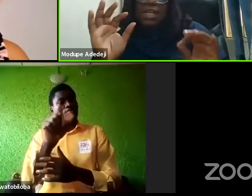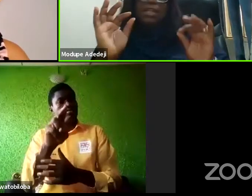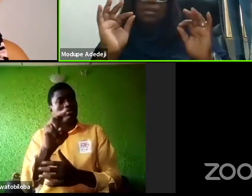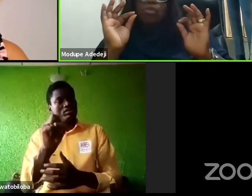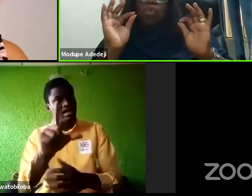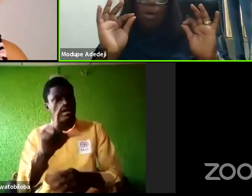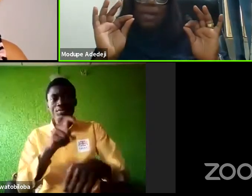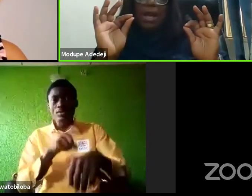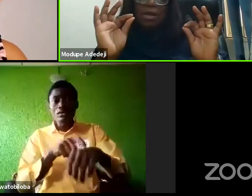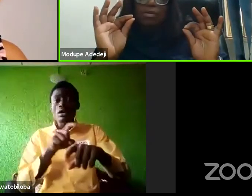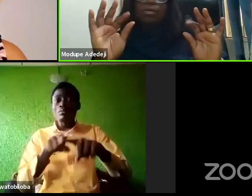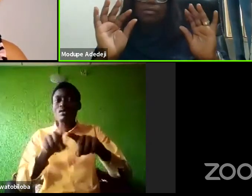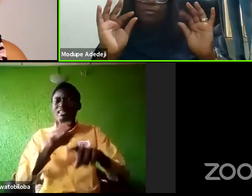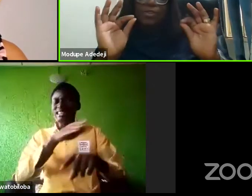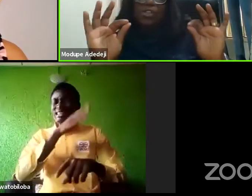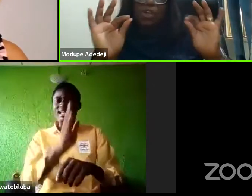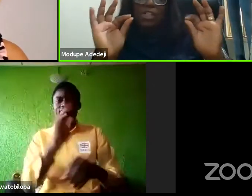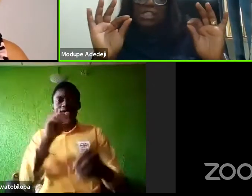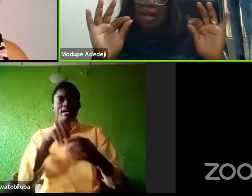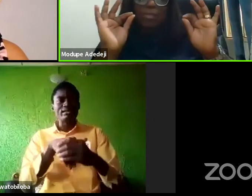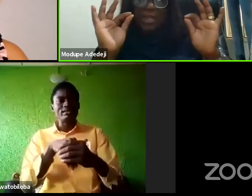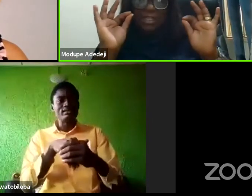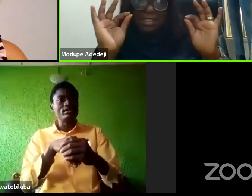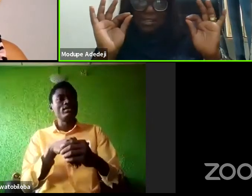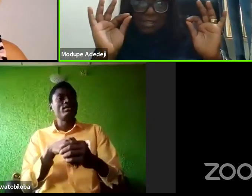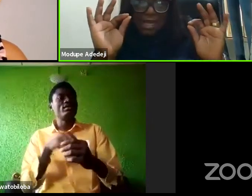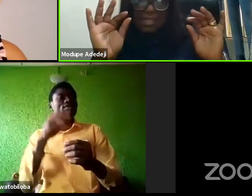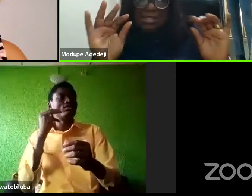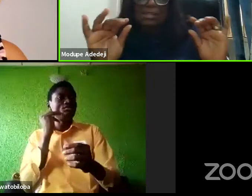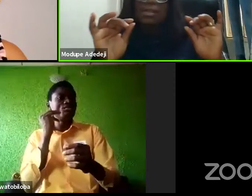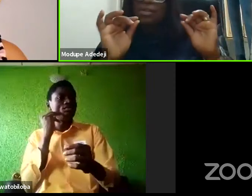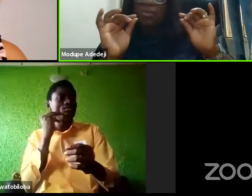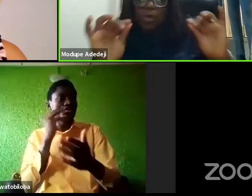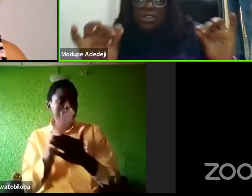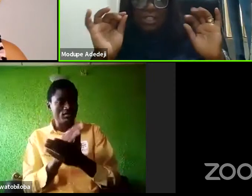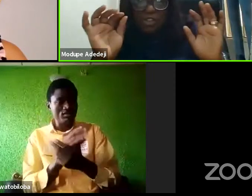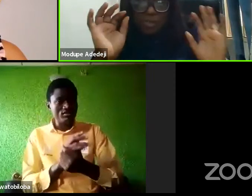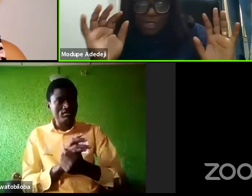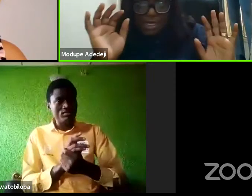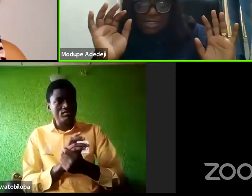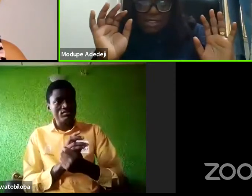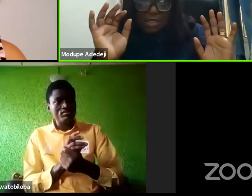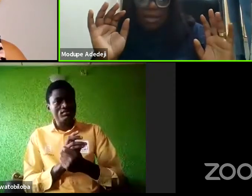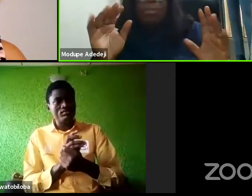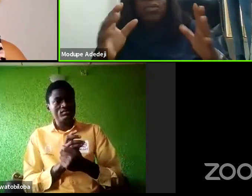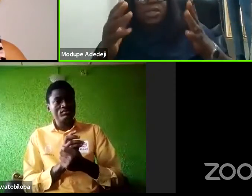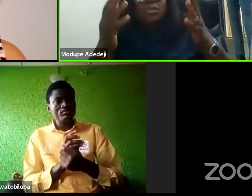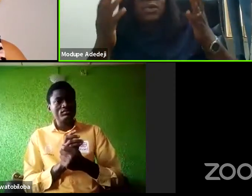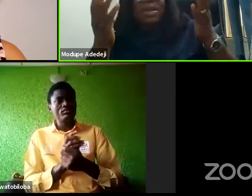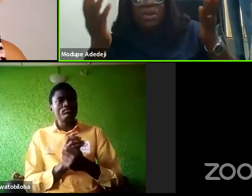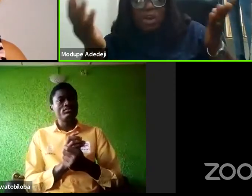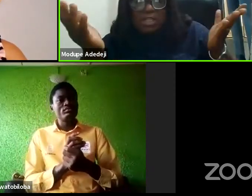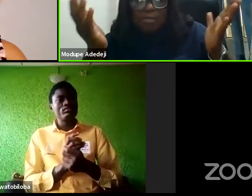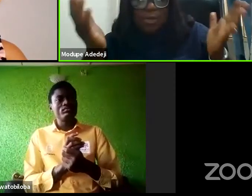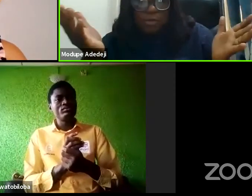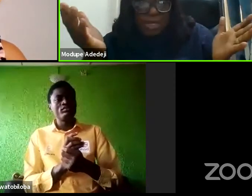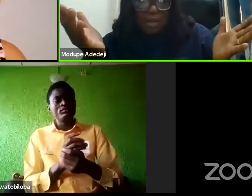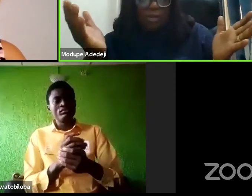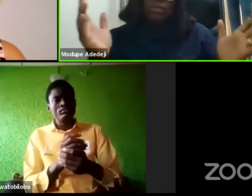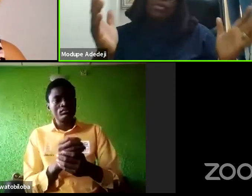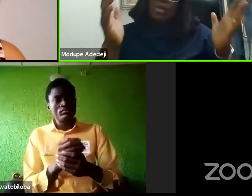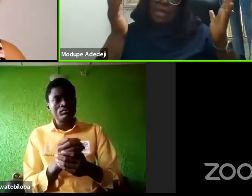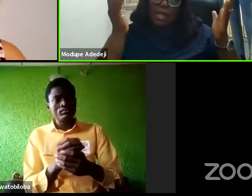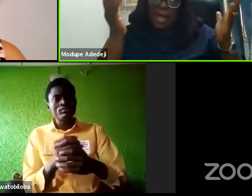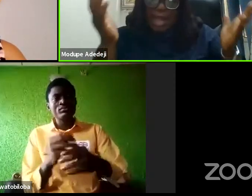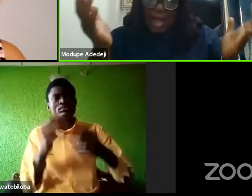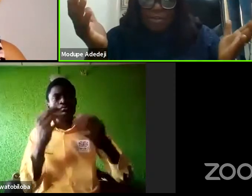I'm saying normal physiological pregnancy, as in spontaneous pregnancy. But we are recording people